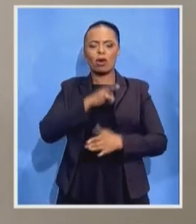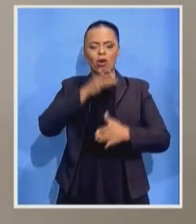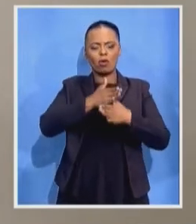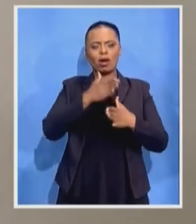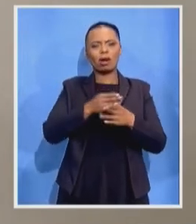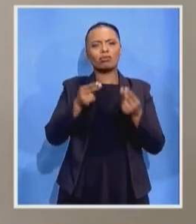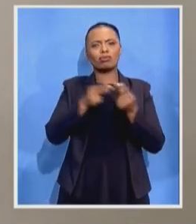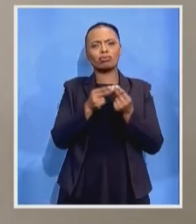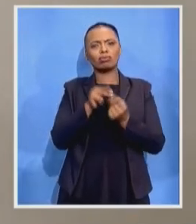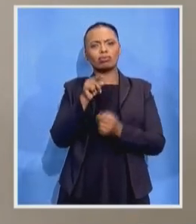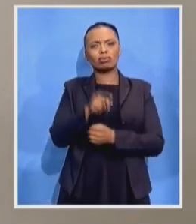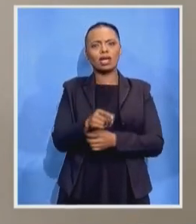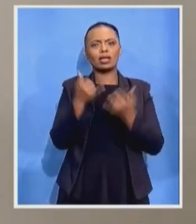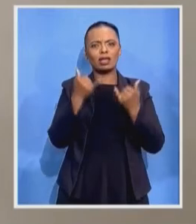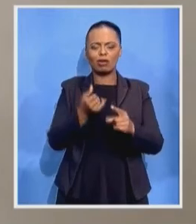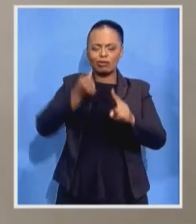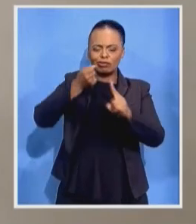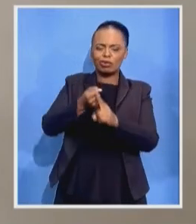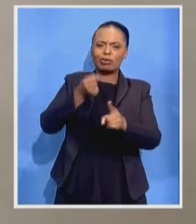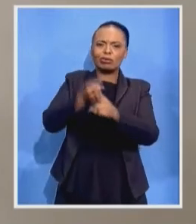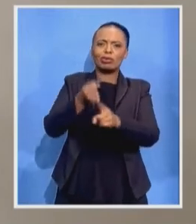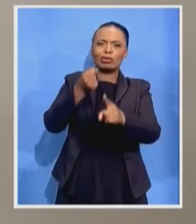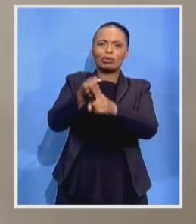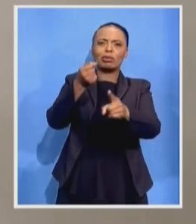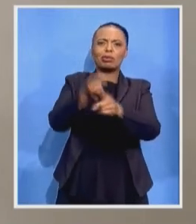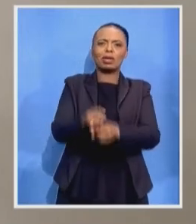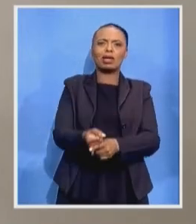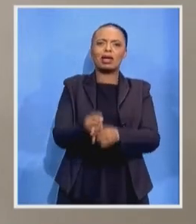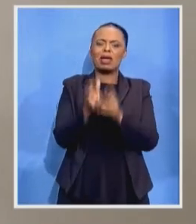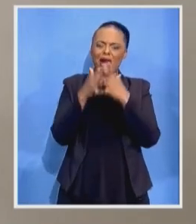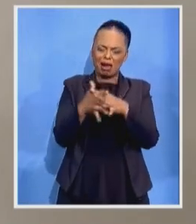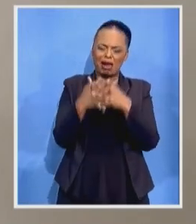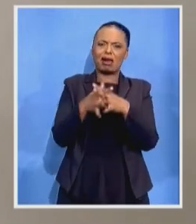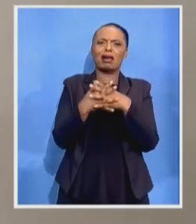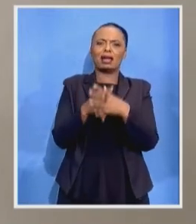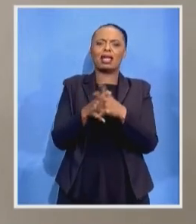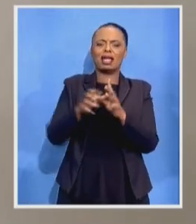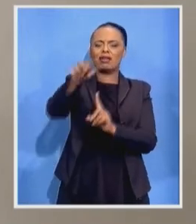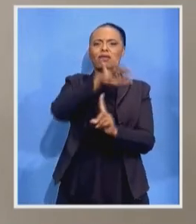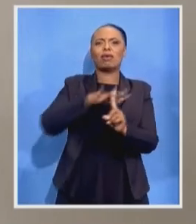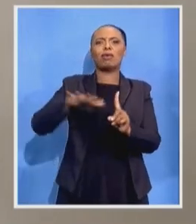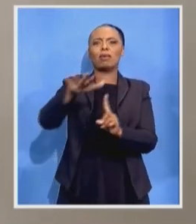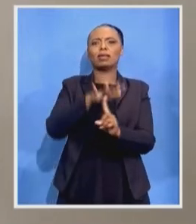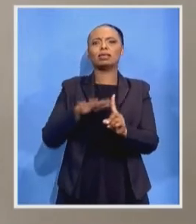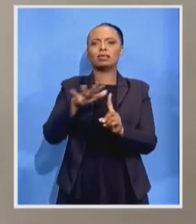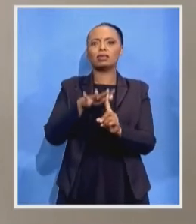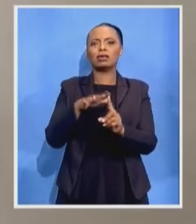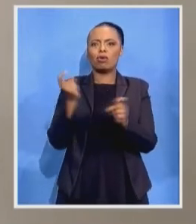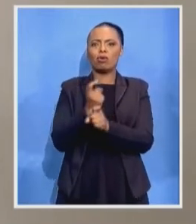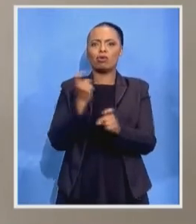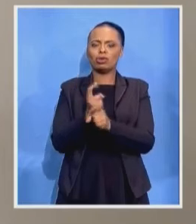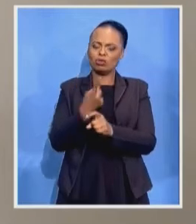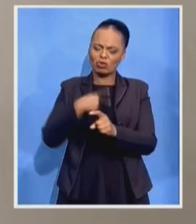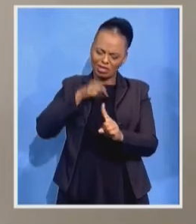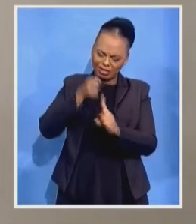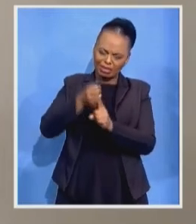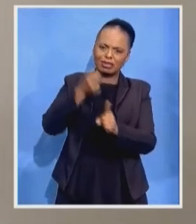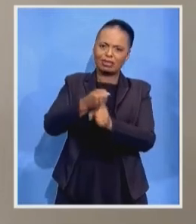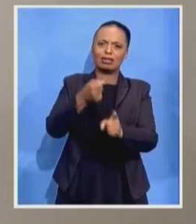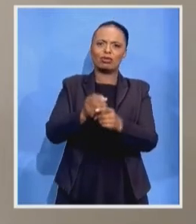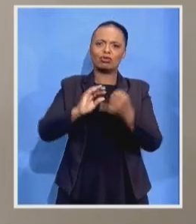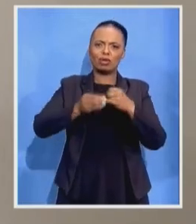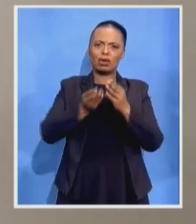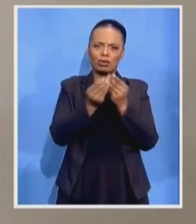toxic environment they find themselves faced with. This time around, the SACP is drawing a red line. We will support the